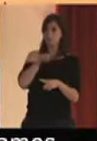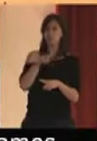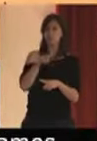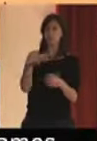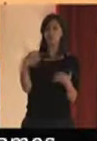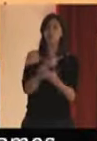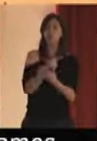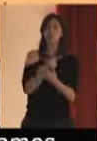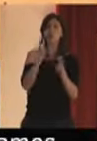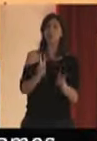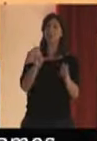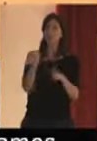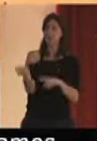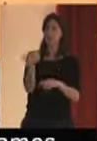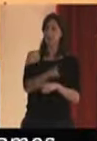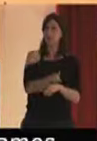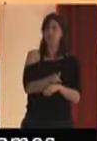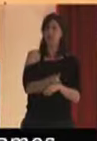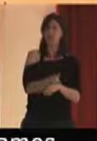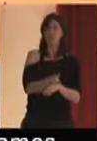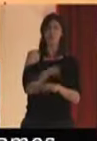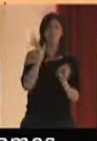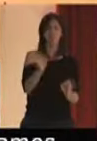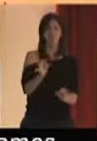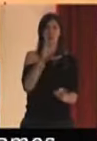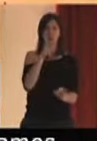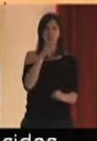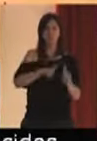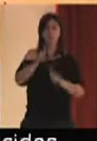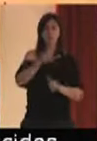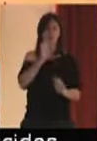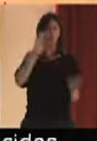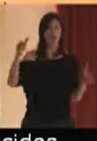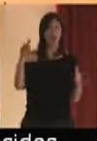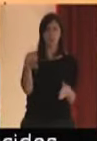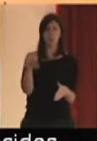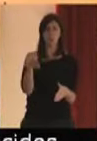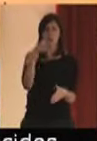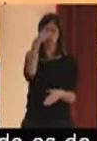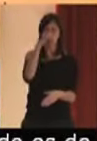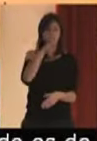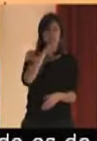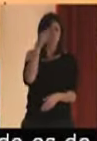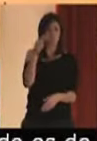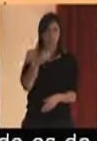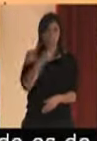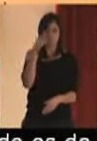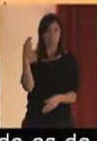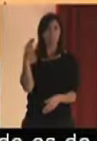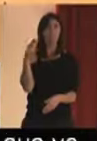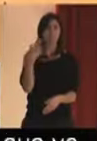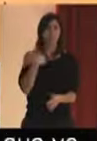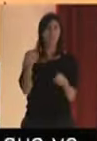working in similar topics, that the problem that you are working on is of great interest. That I think the